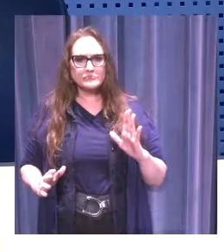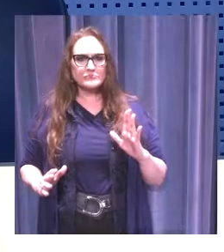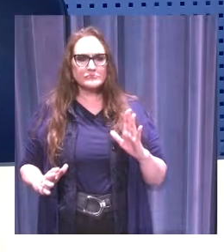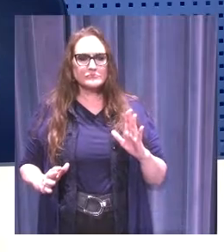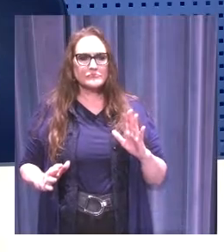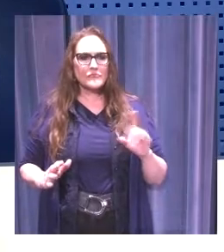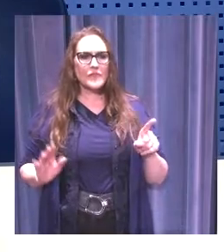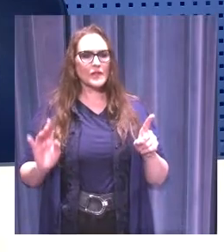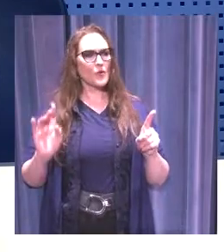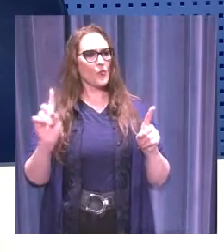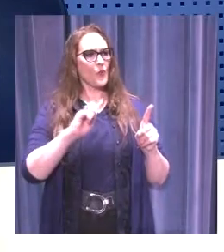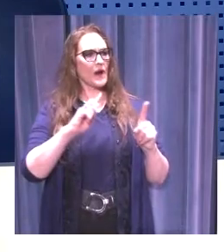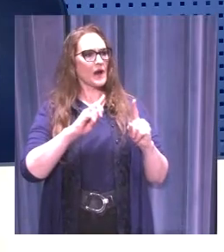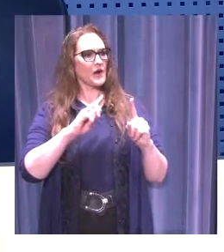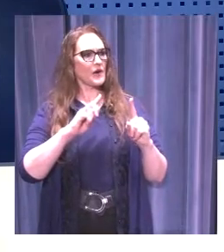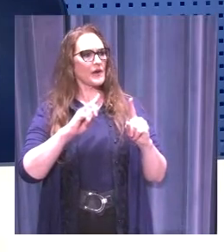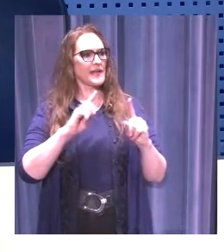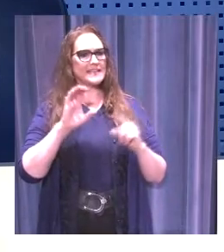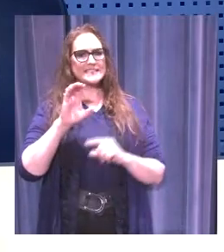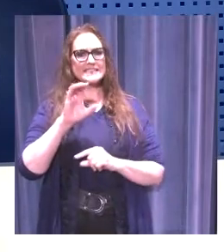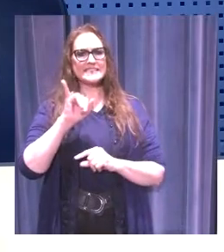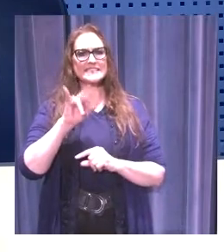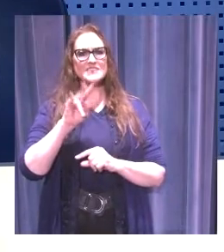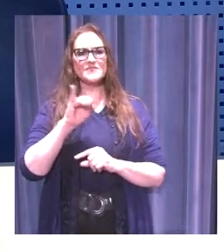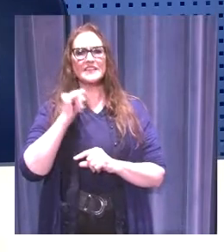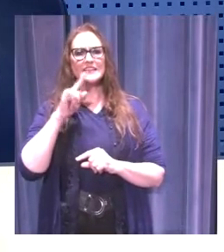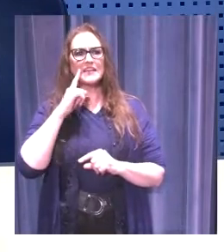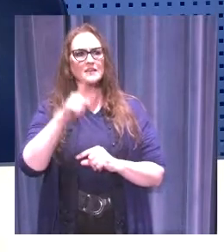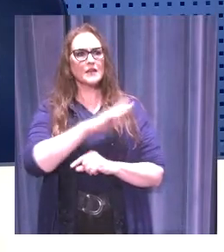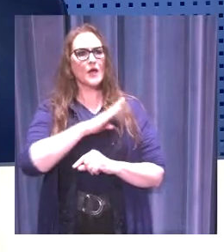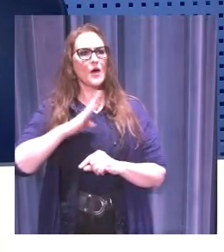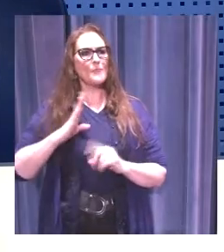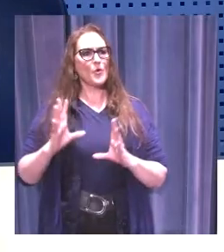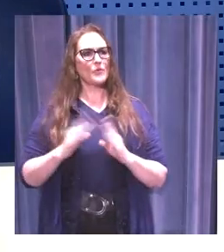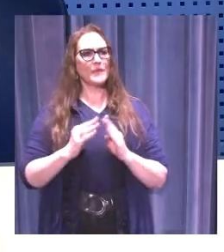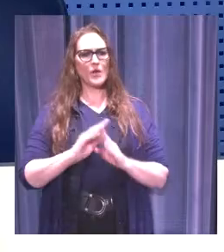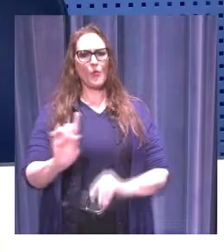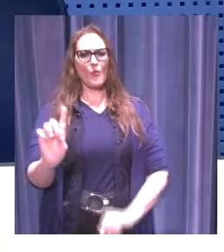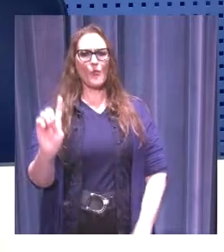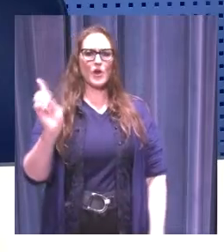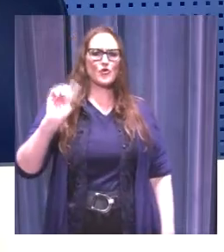Where is the civility when you're at a board meeting? Where is it?